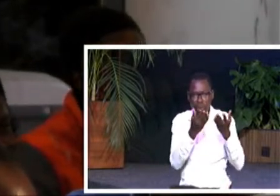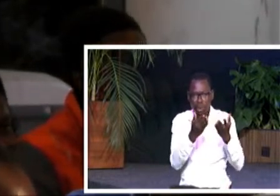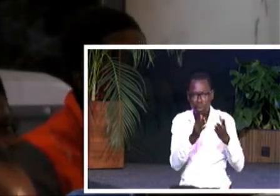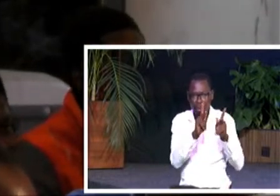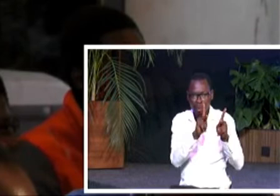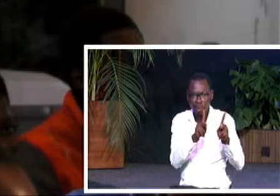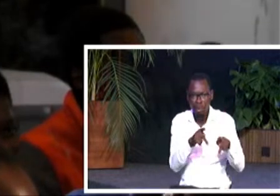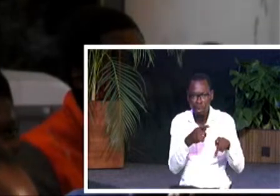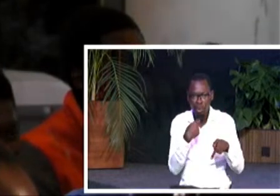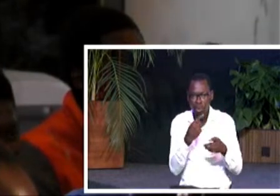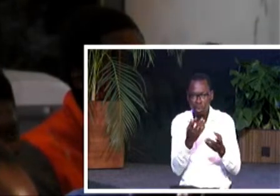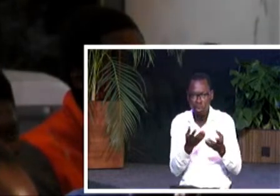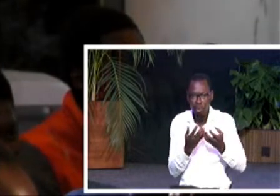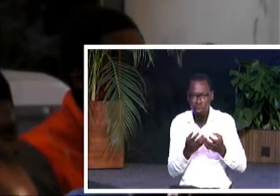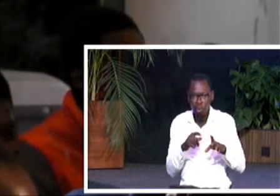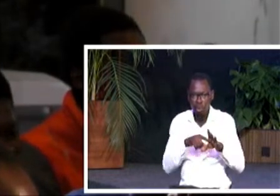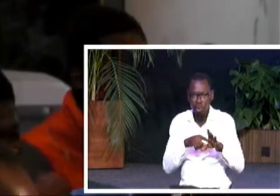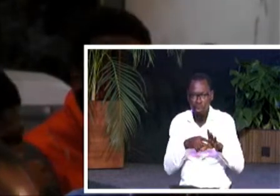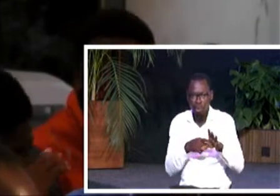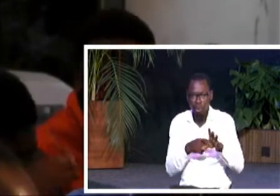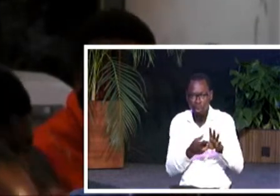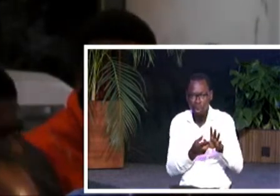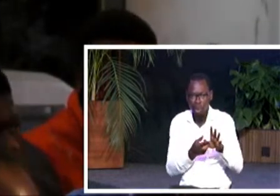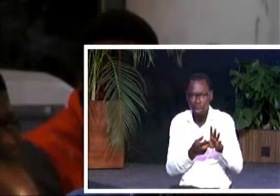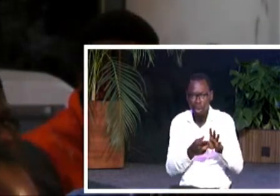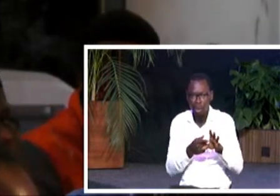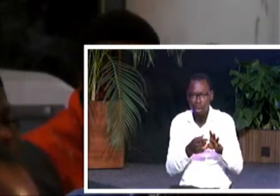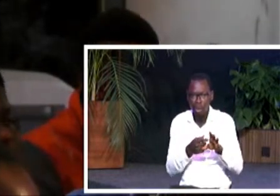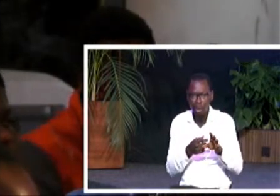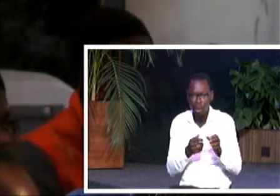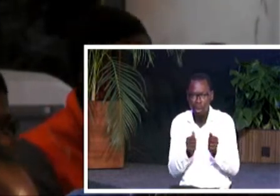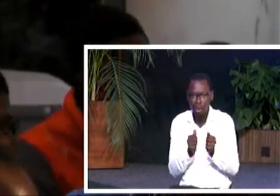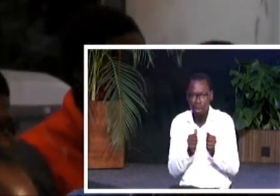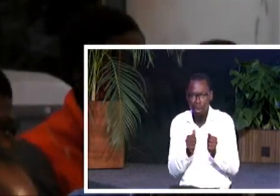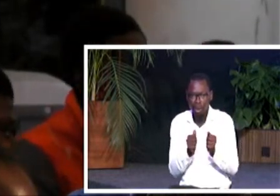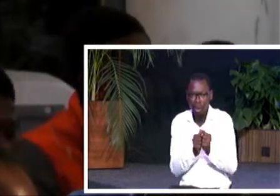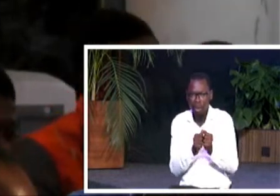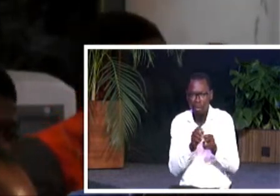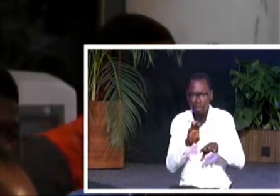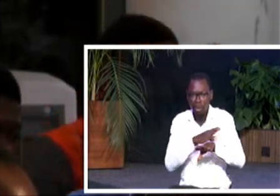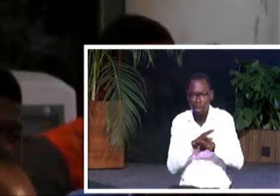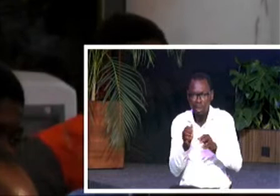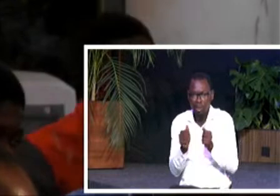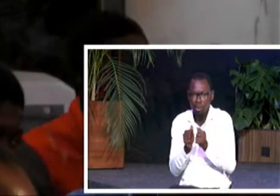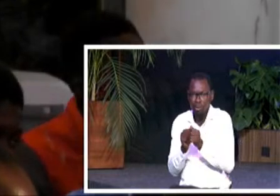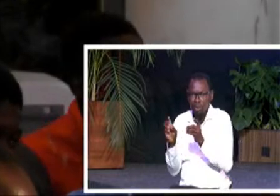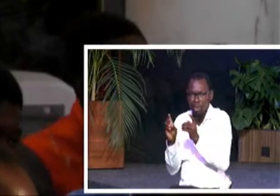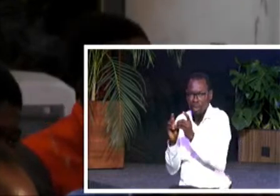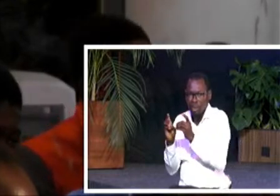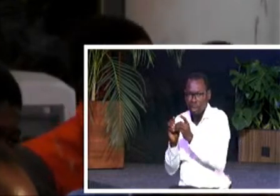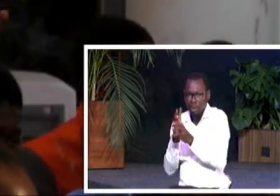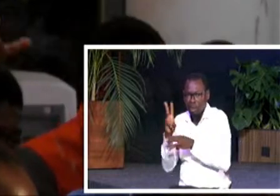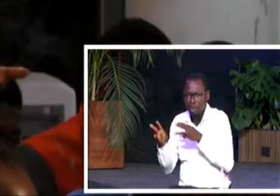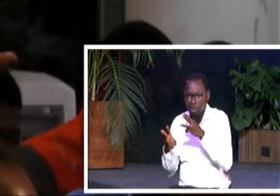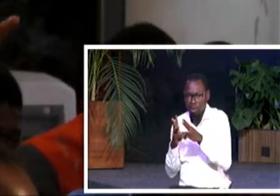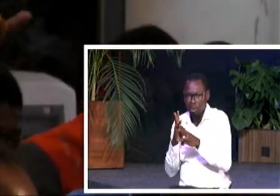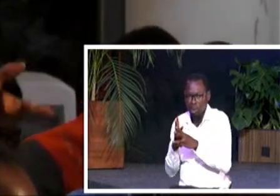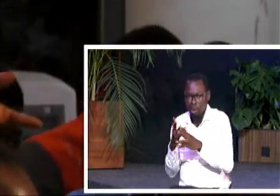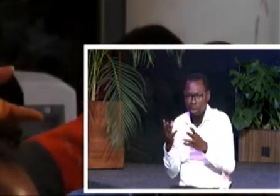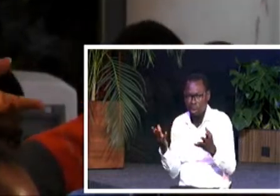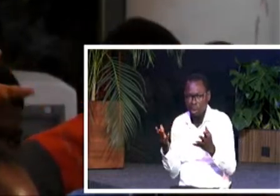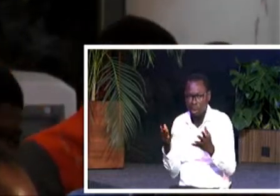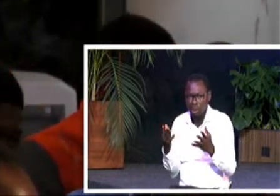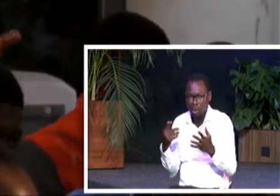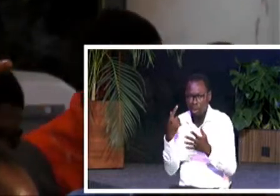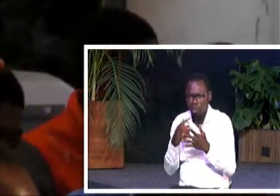who wants to engage his or her business with the digital world, and then the challenges one might or may